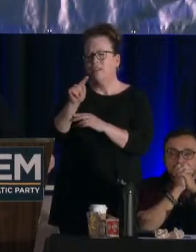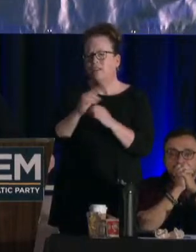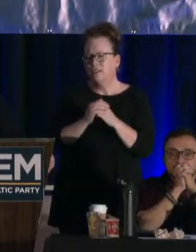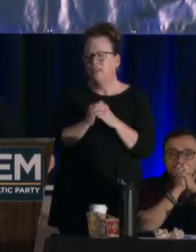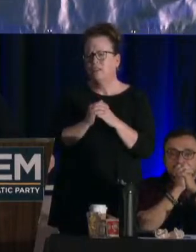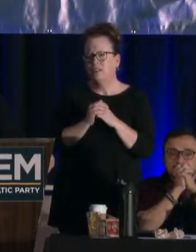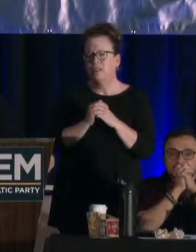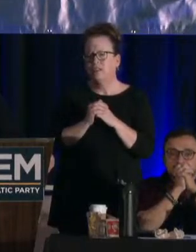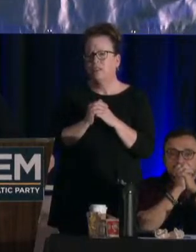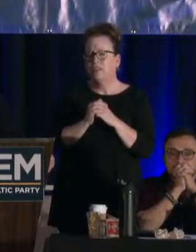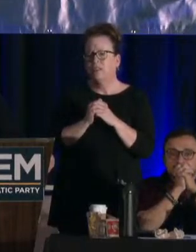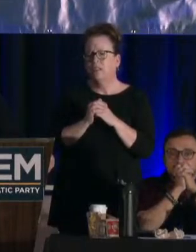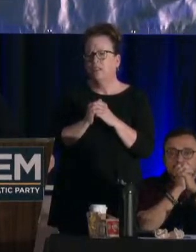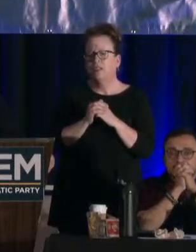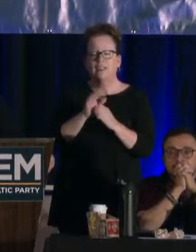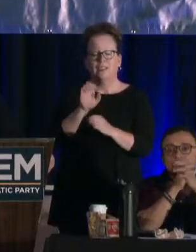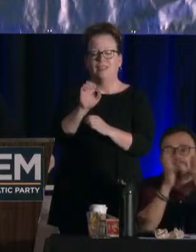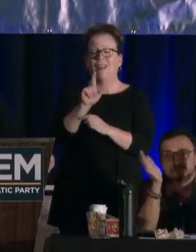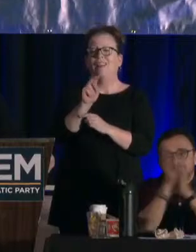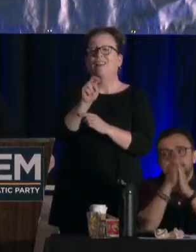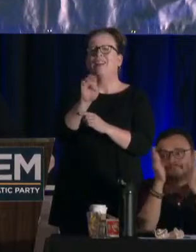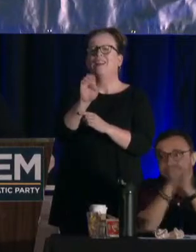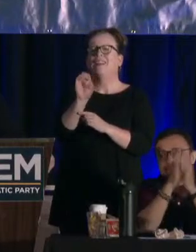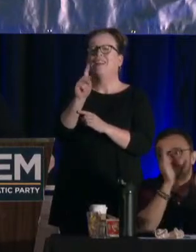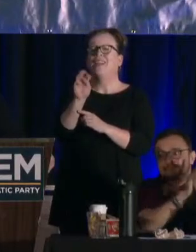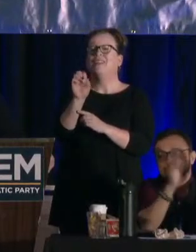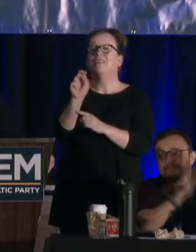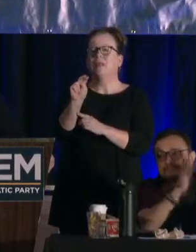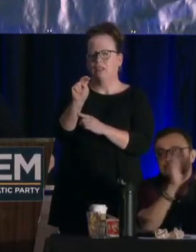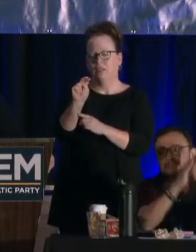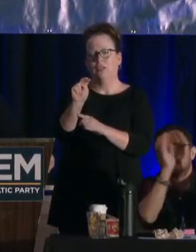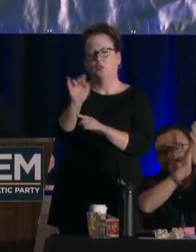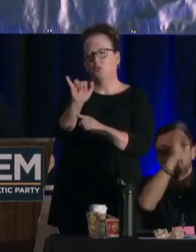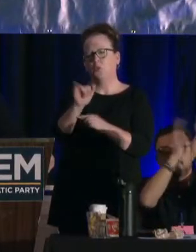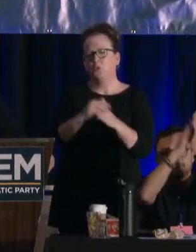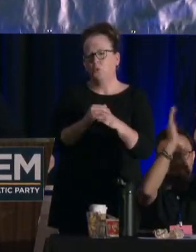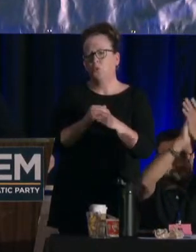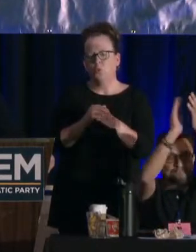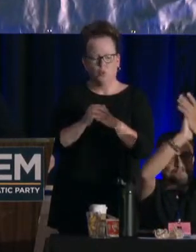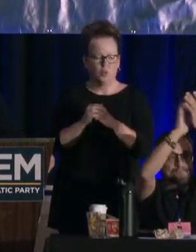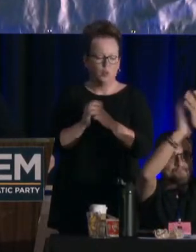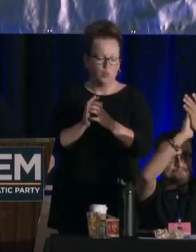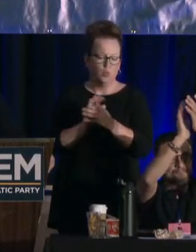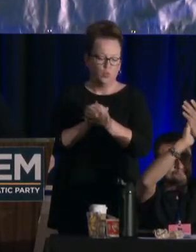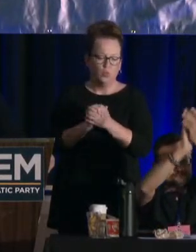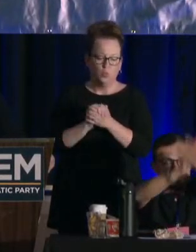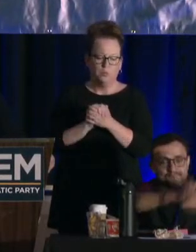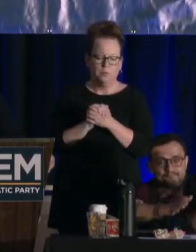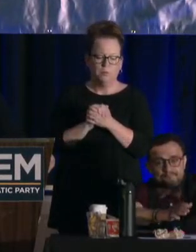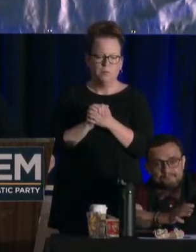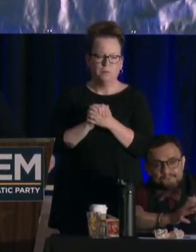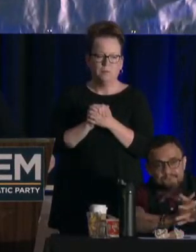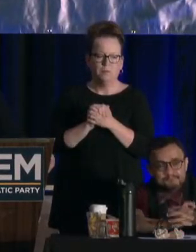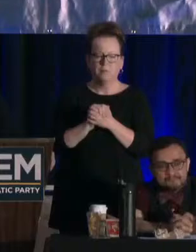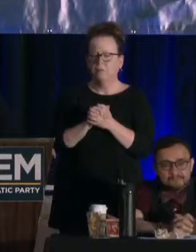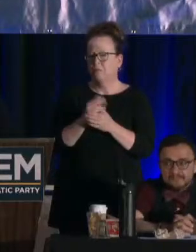California, and Delane Easton is a name, amongst many